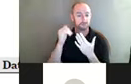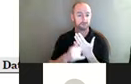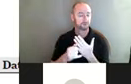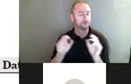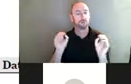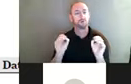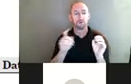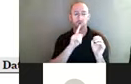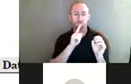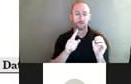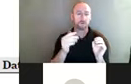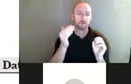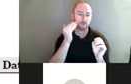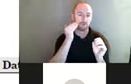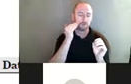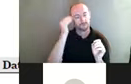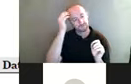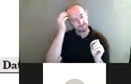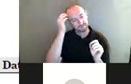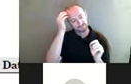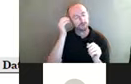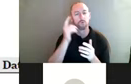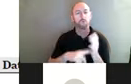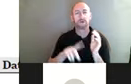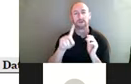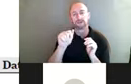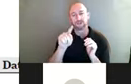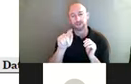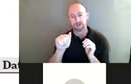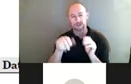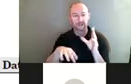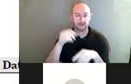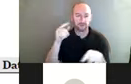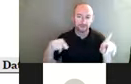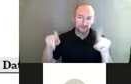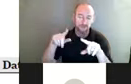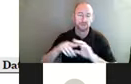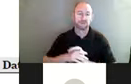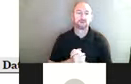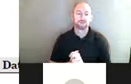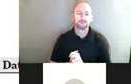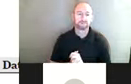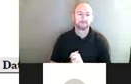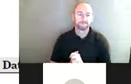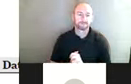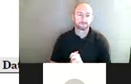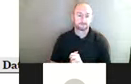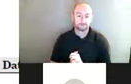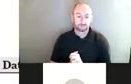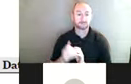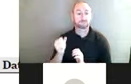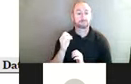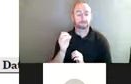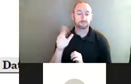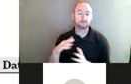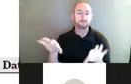really knew what data was out there. And so that was actually relevant